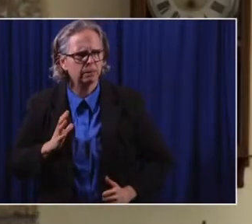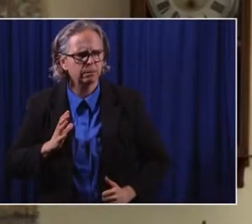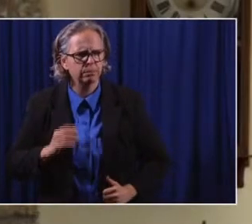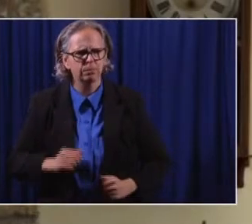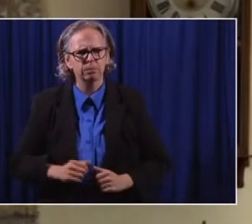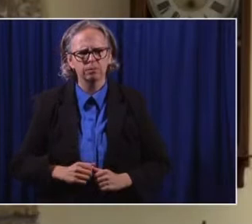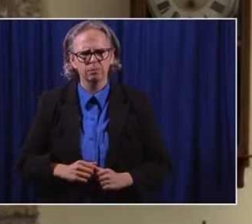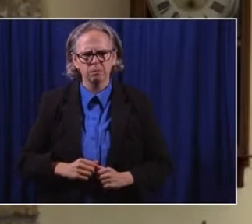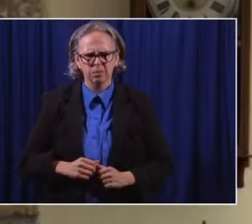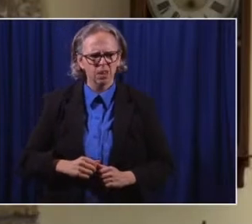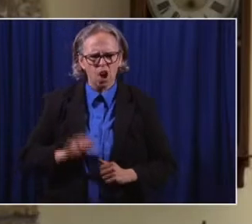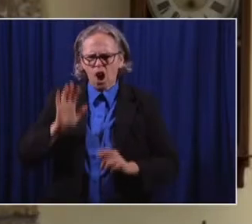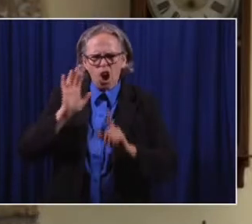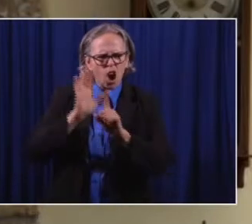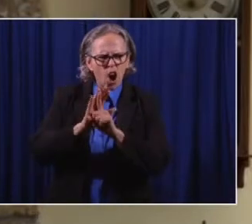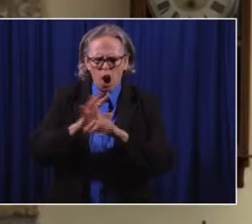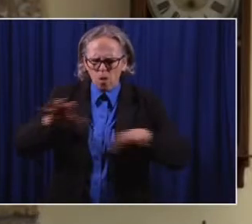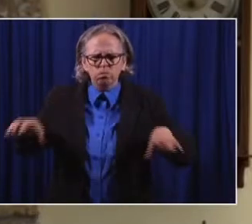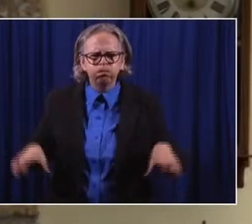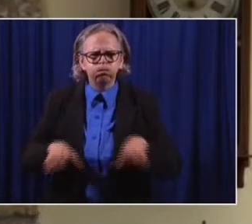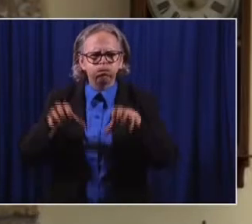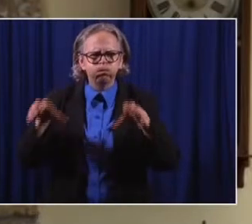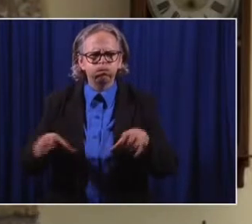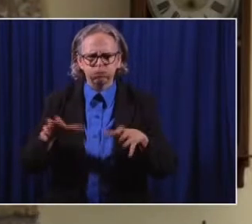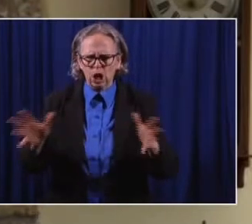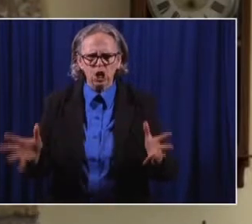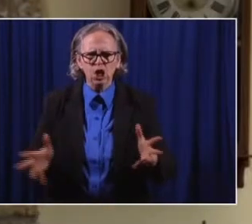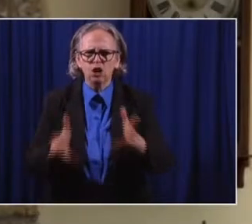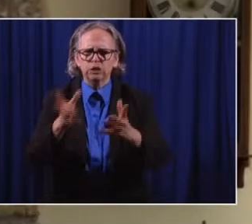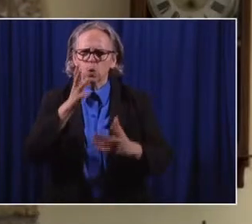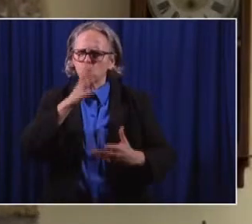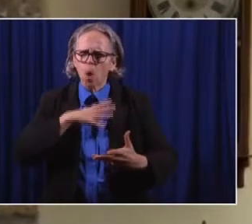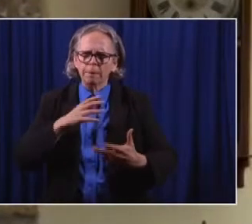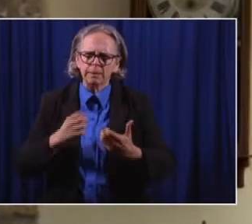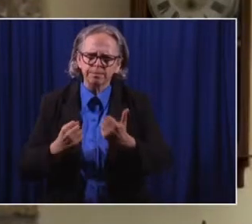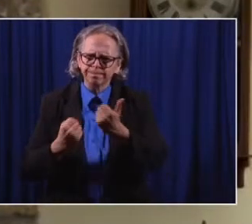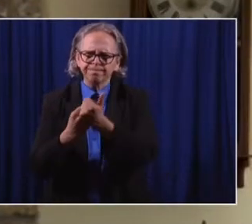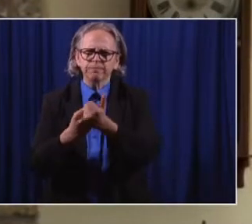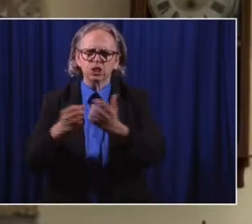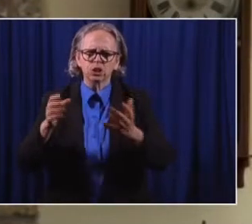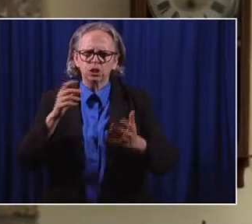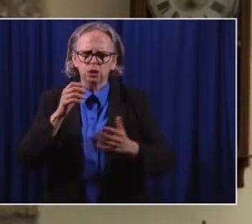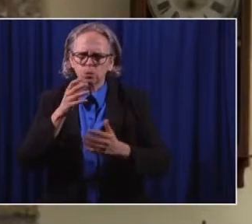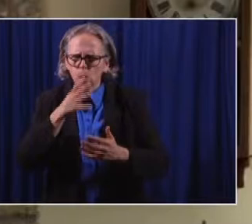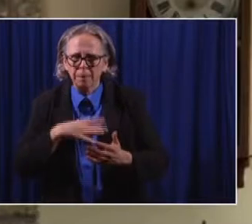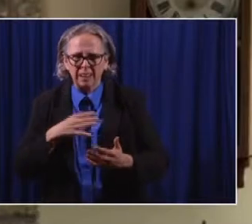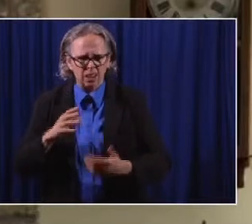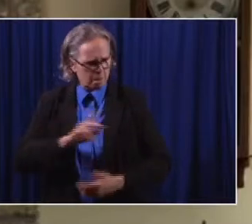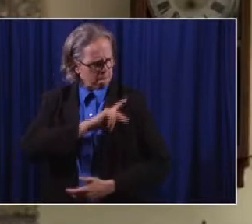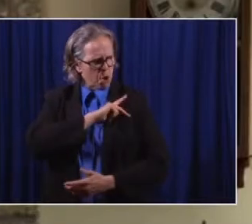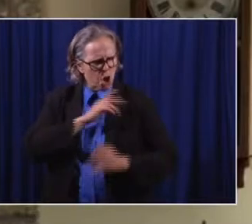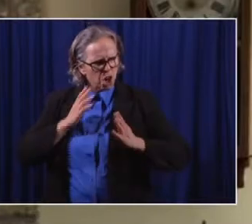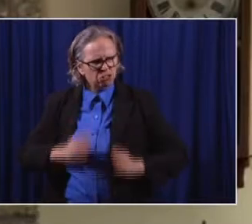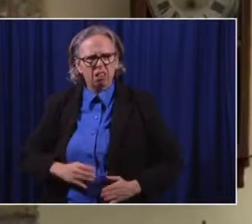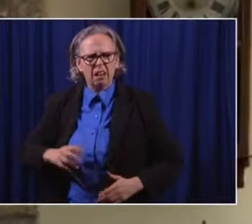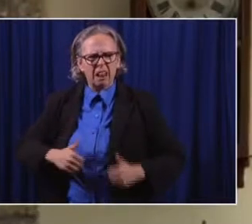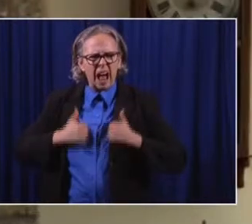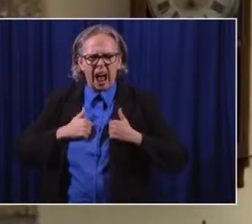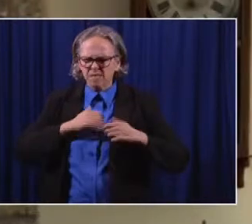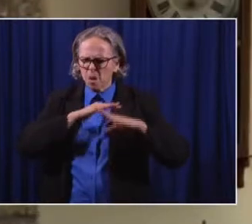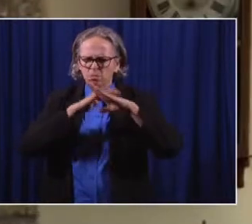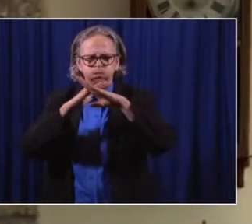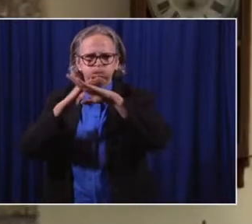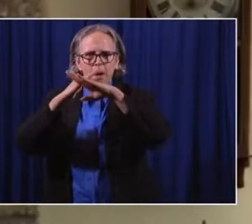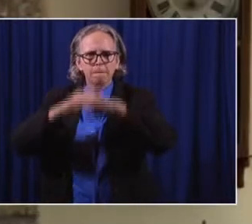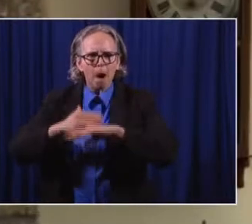to encourage women, all she did in her own personal life to break down barriers was truly